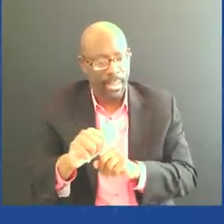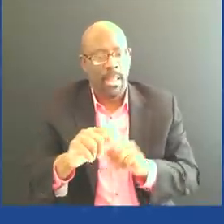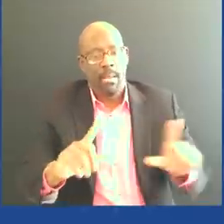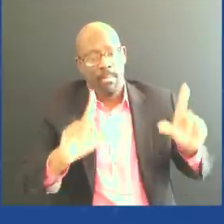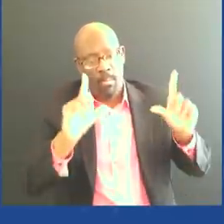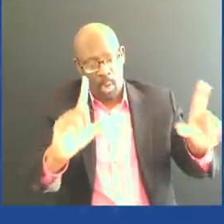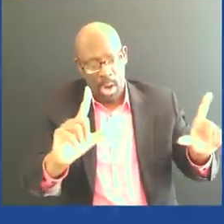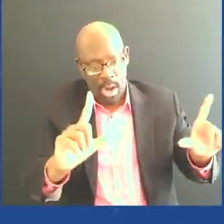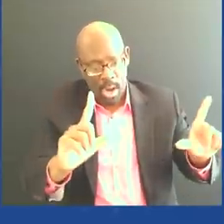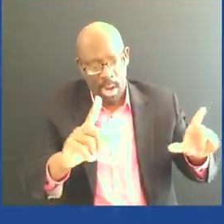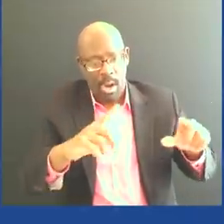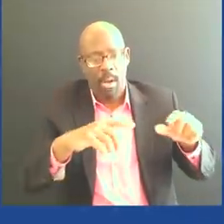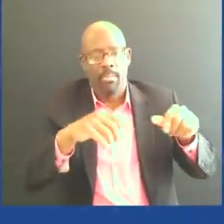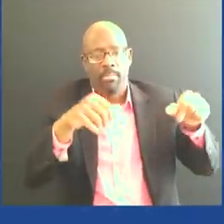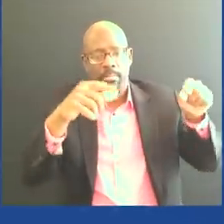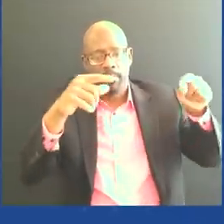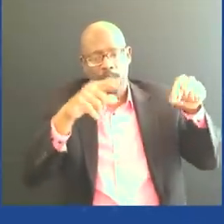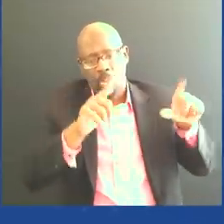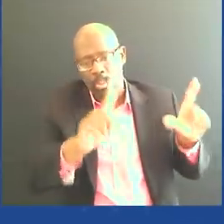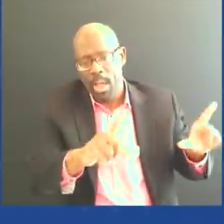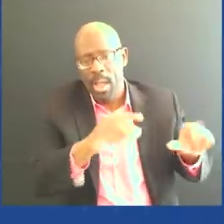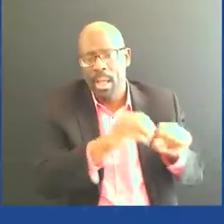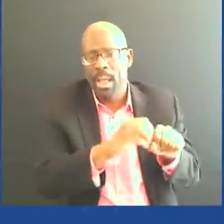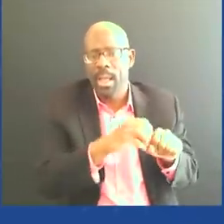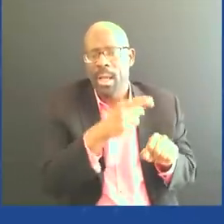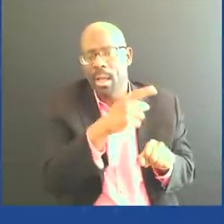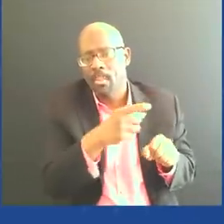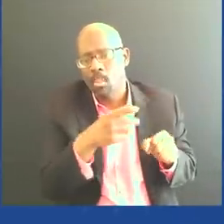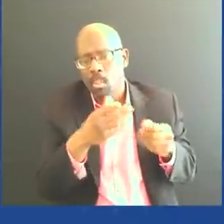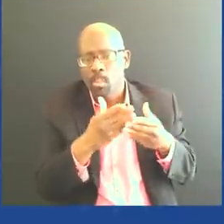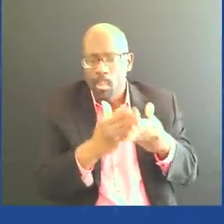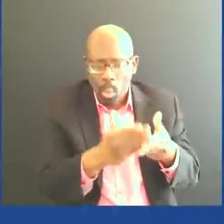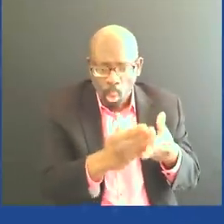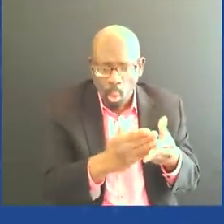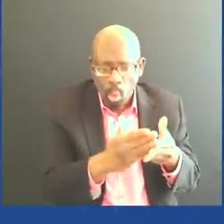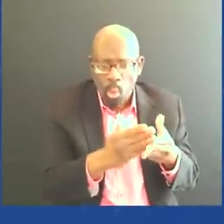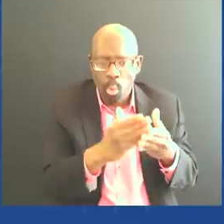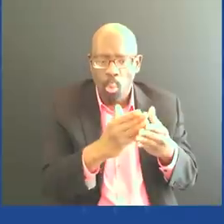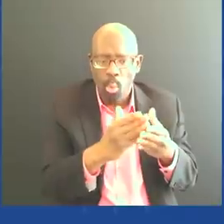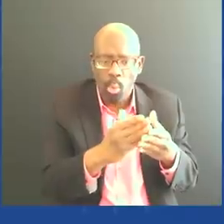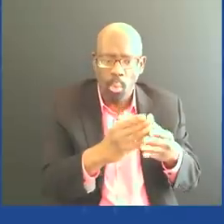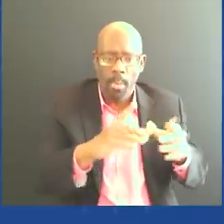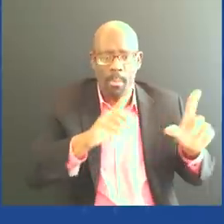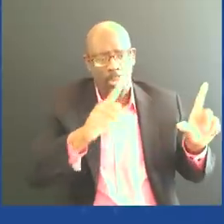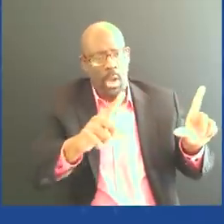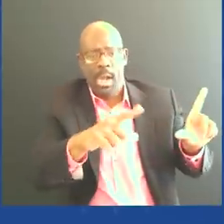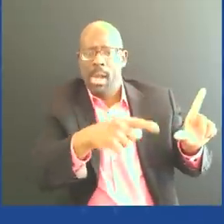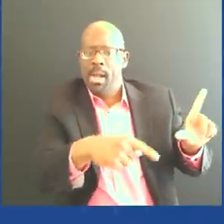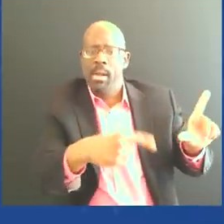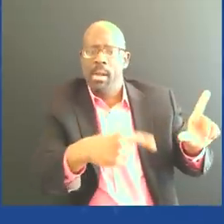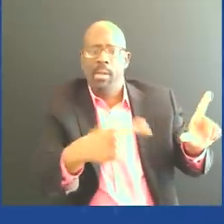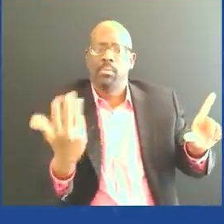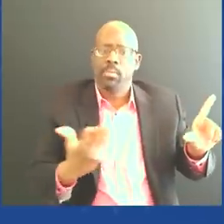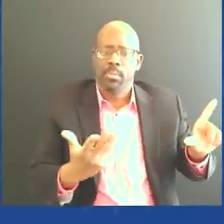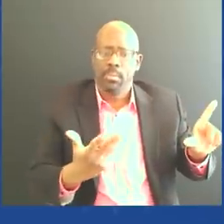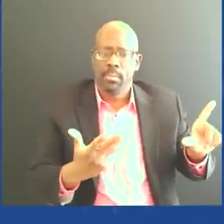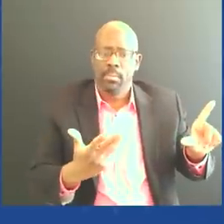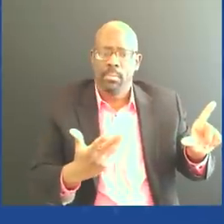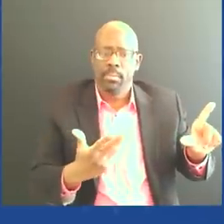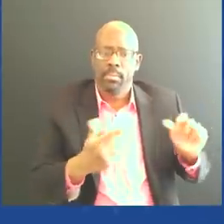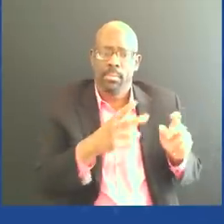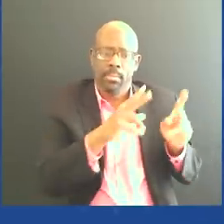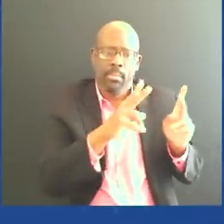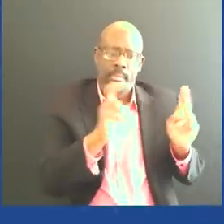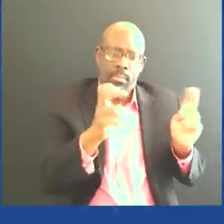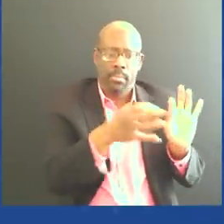perfectly. It borrowed a quote from Jules Verne's Captain Nemo, praising the qualities of his submarine, which I'll